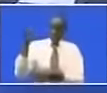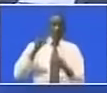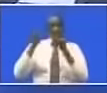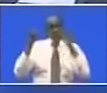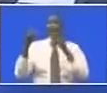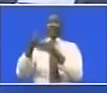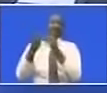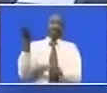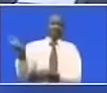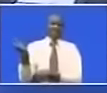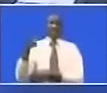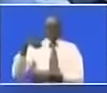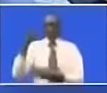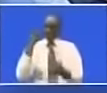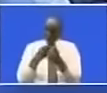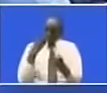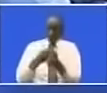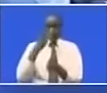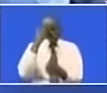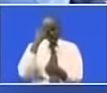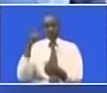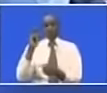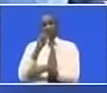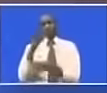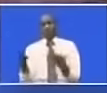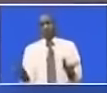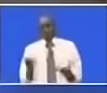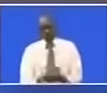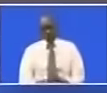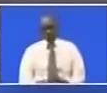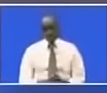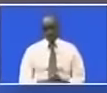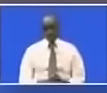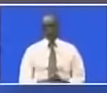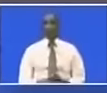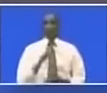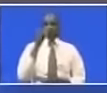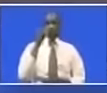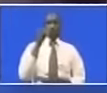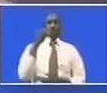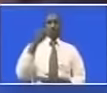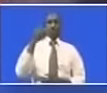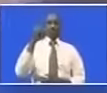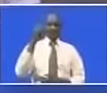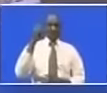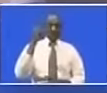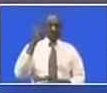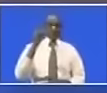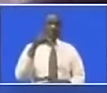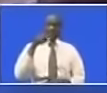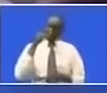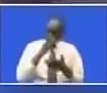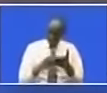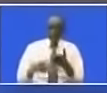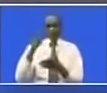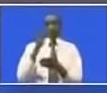foreign countries, making it difficult to examine all its expenditure. Odhiambo also disclosed that part of the Eurobond